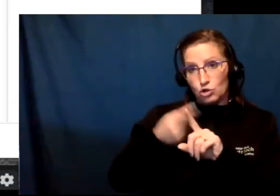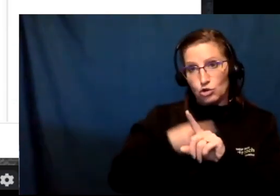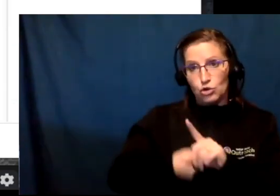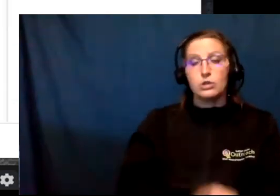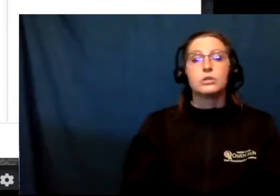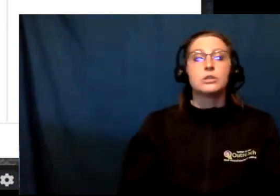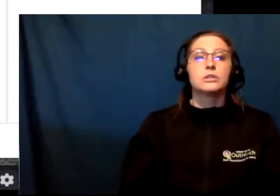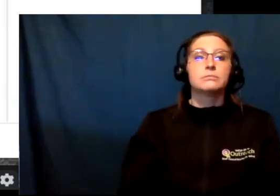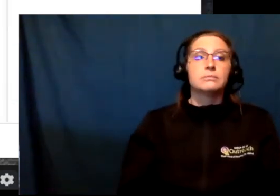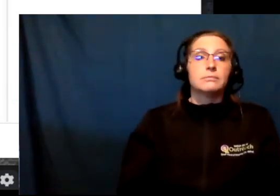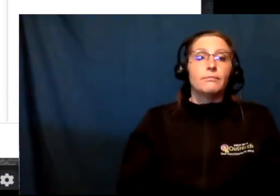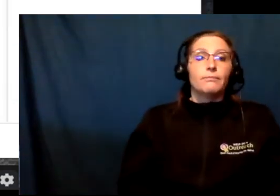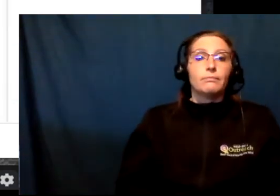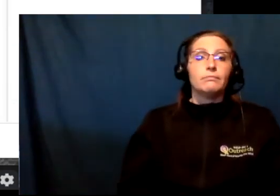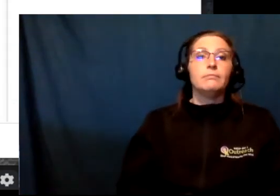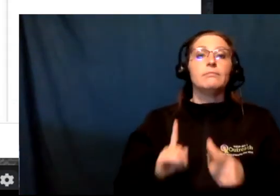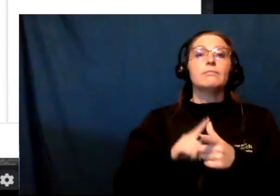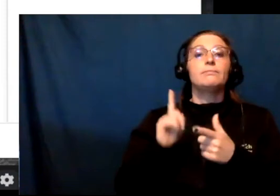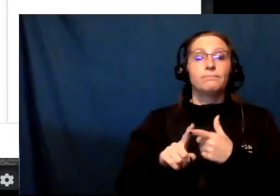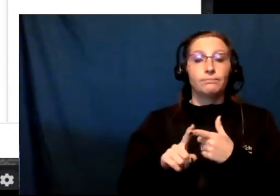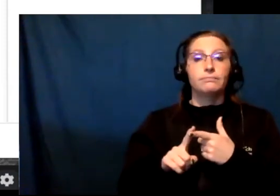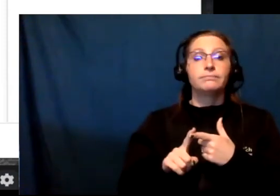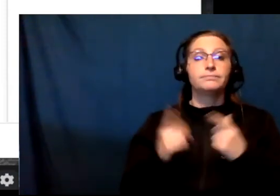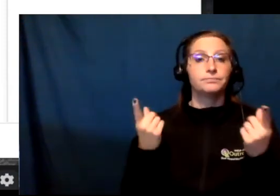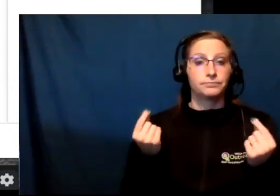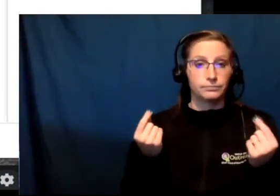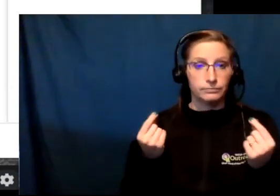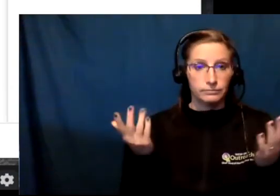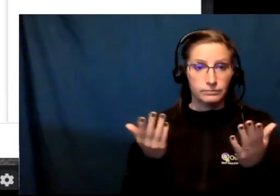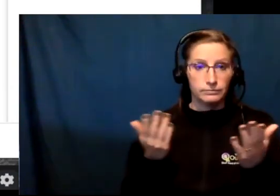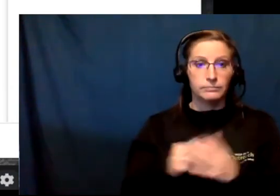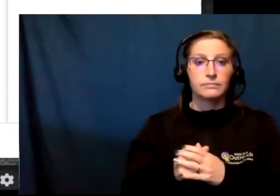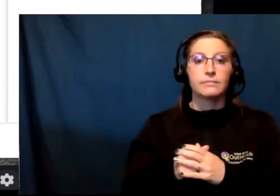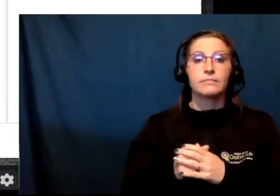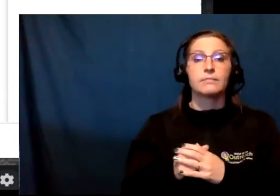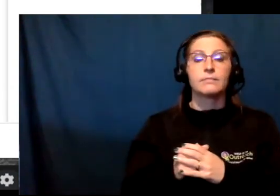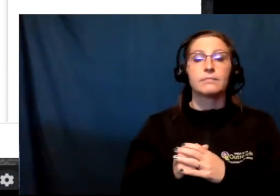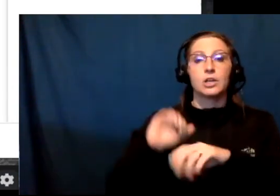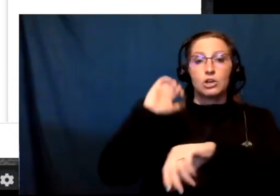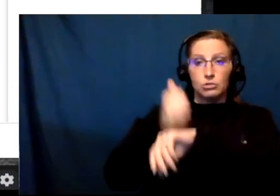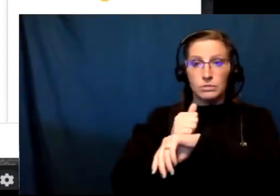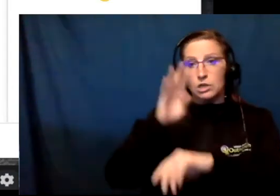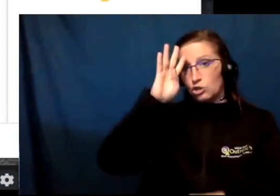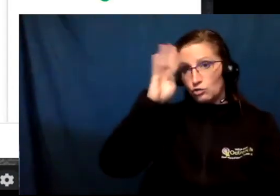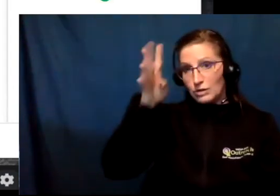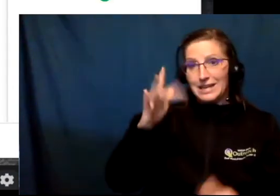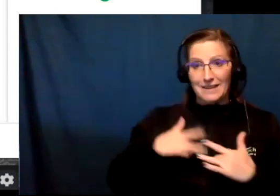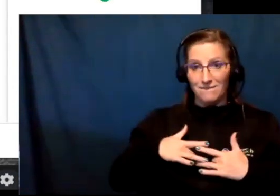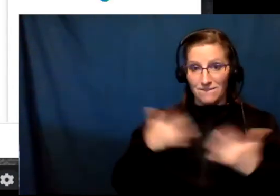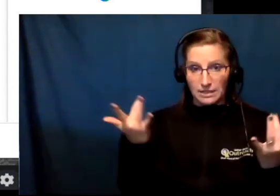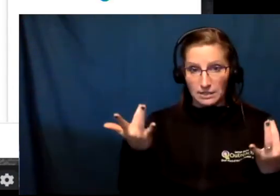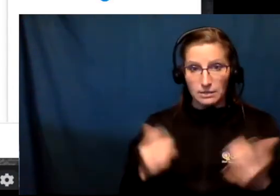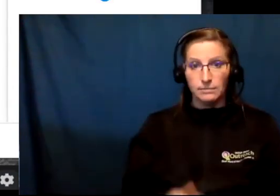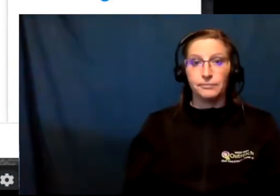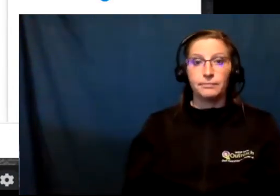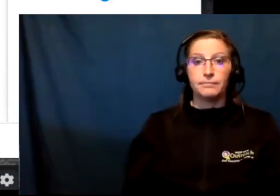and then what you do is you would want to create an event,